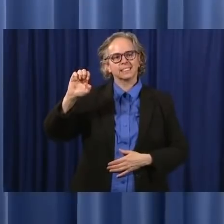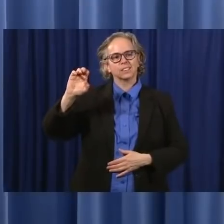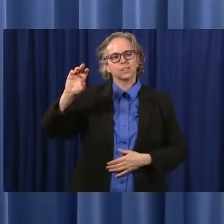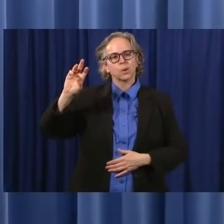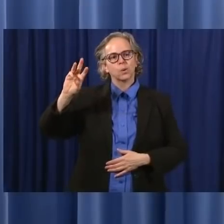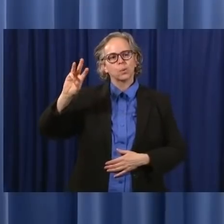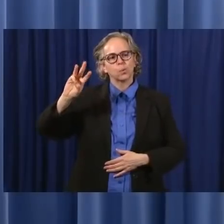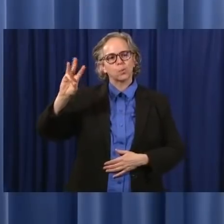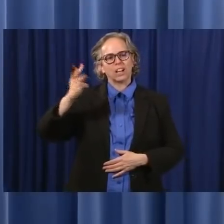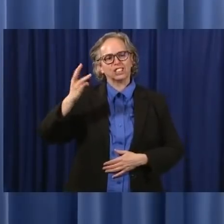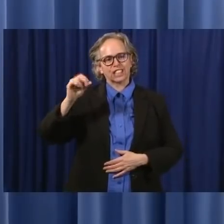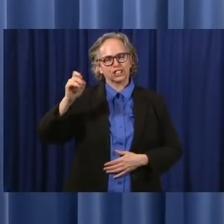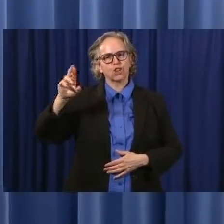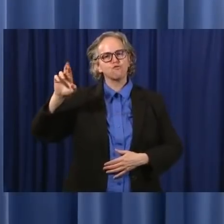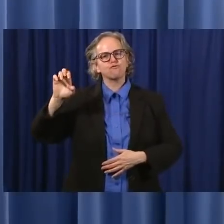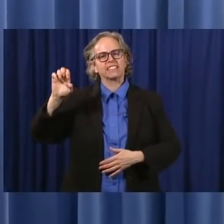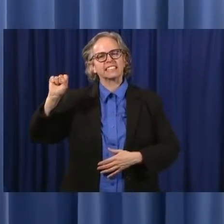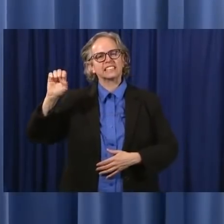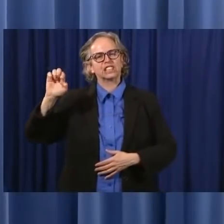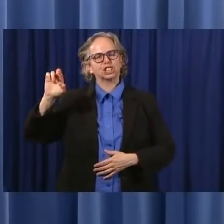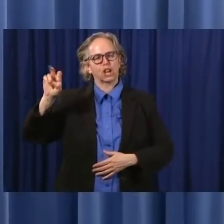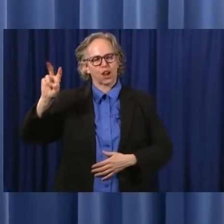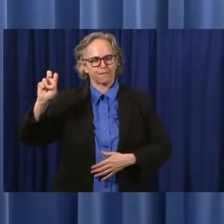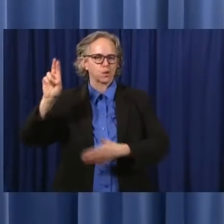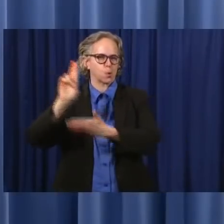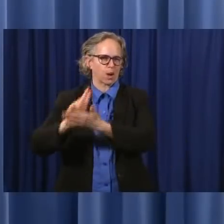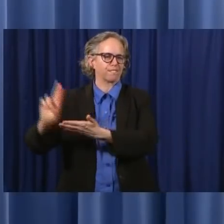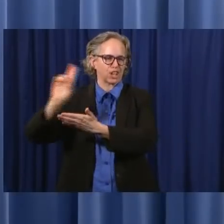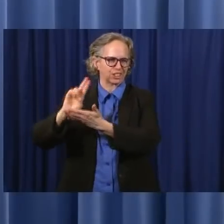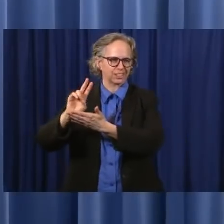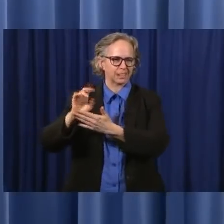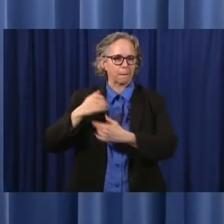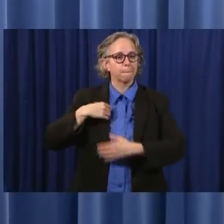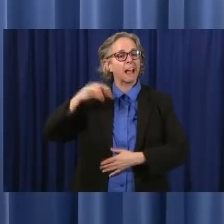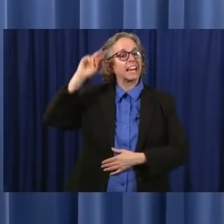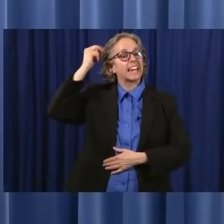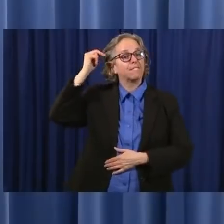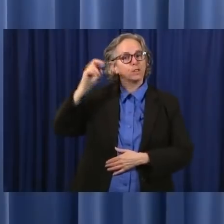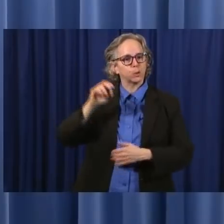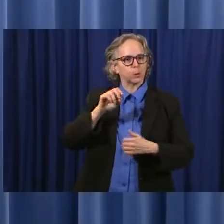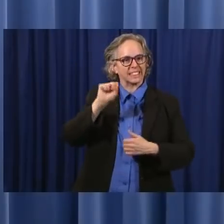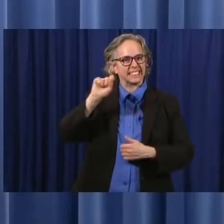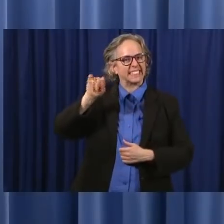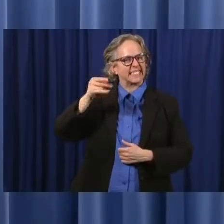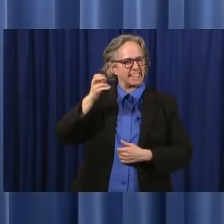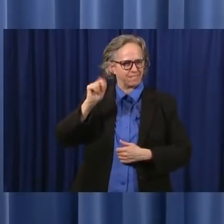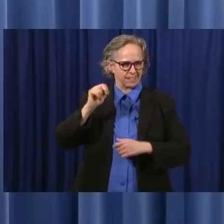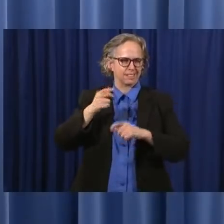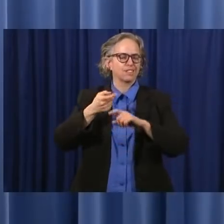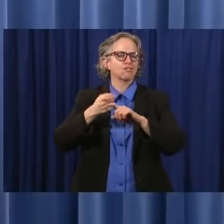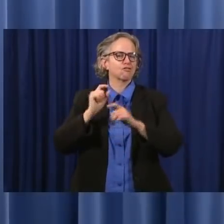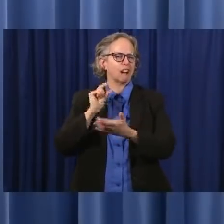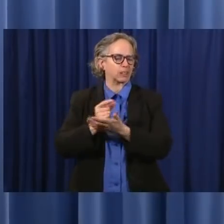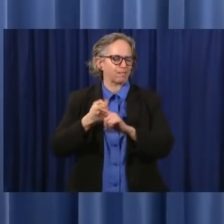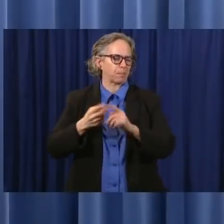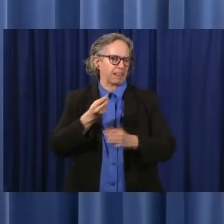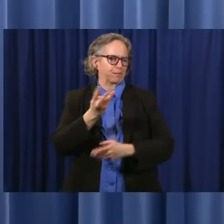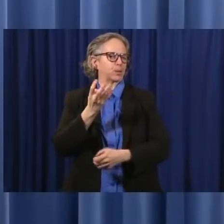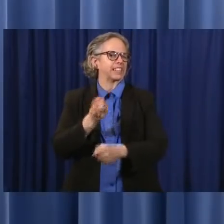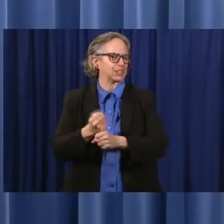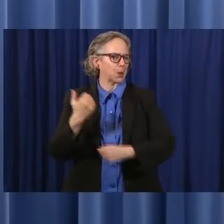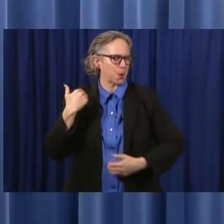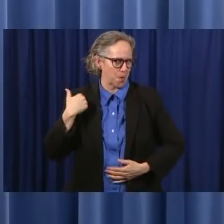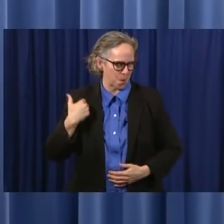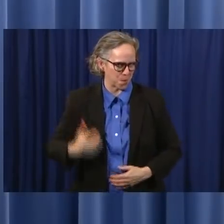nephew Stephen graduated from there a few years ago. We congratulate him. His wife Jessica will be